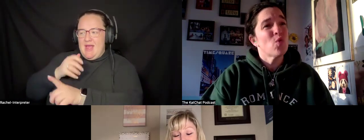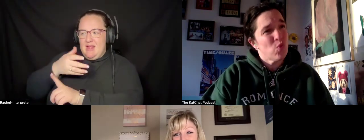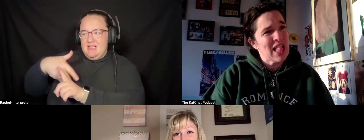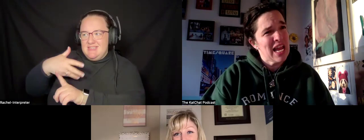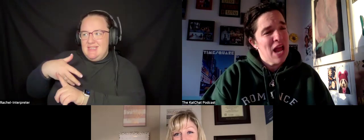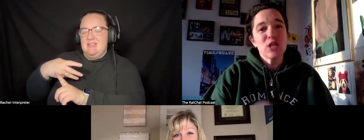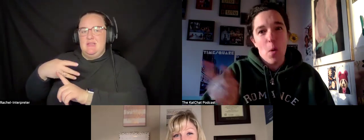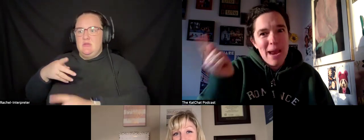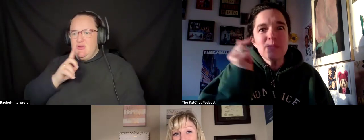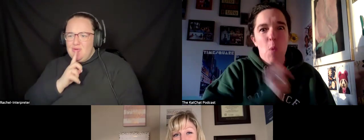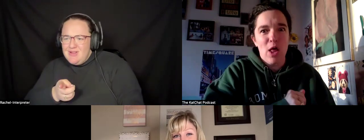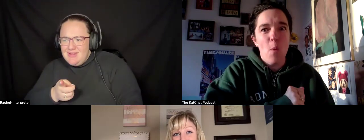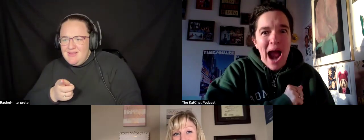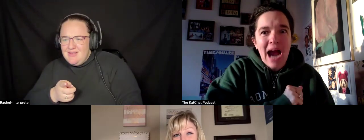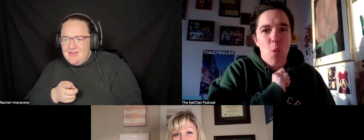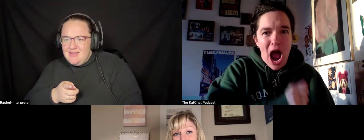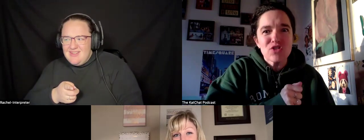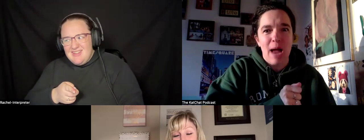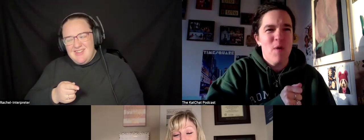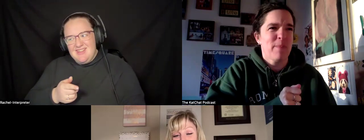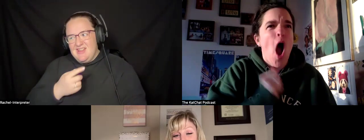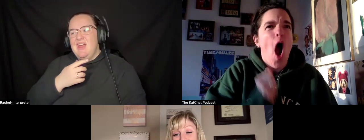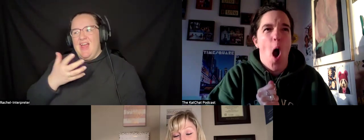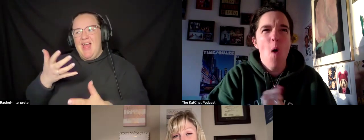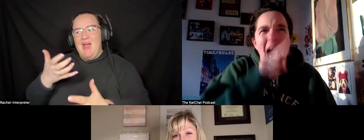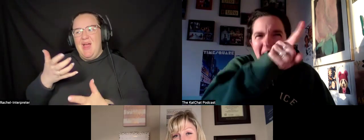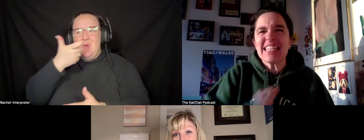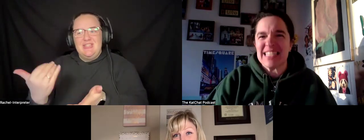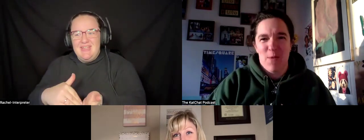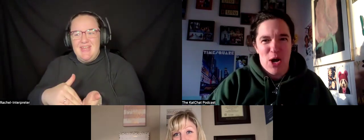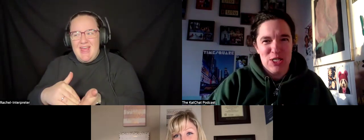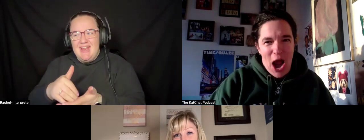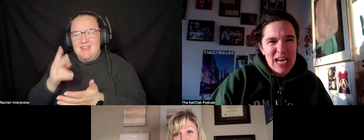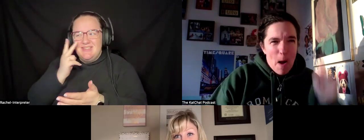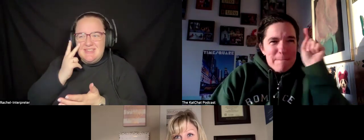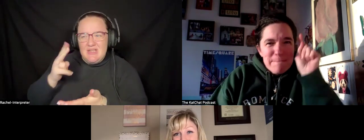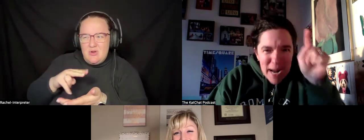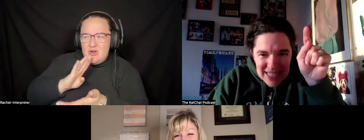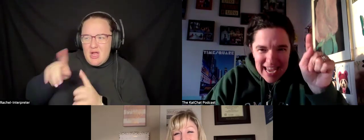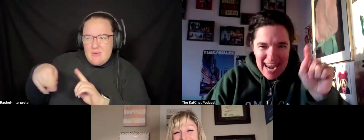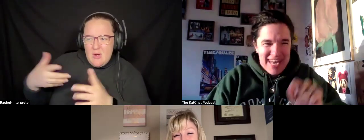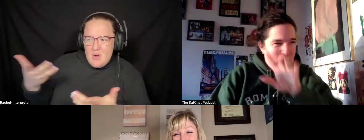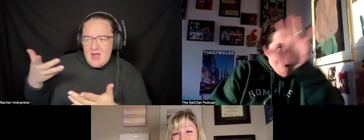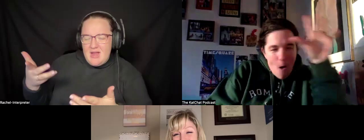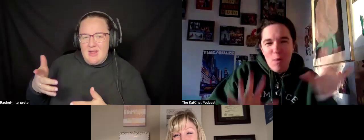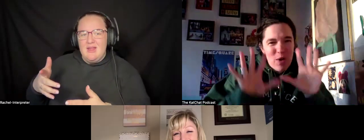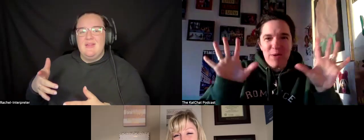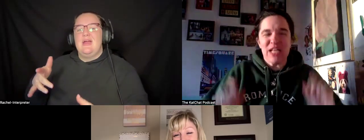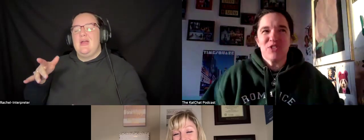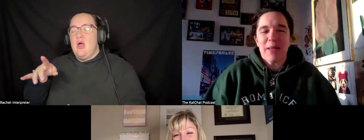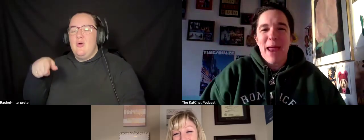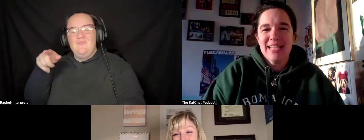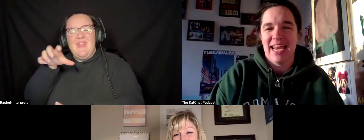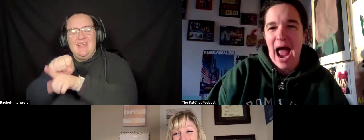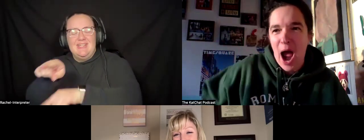like, really? Don't make me want to go back and watch that movie. I'm like, oh, I see what you're talking about. But then, or whatever,